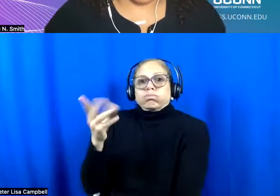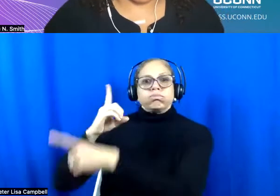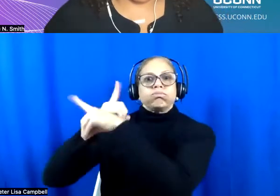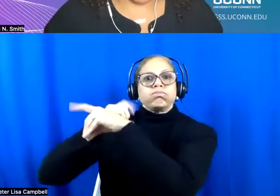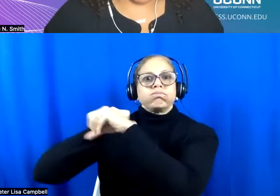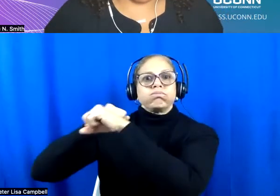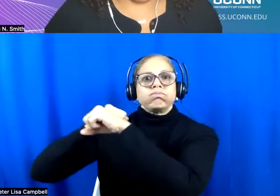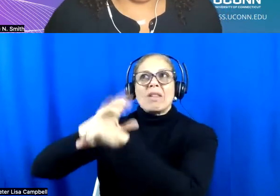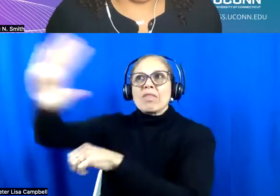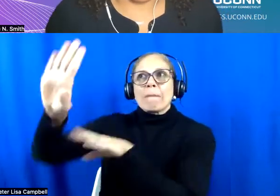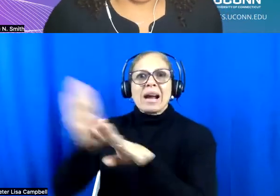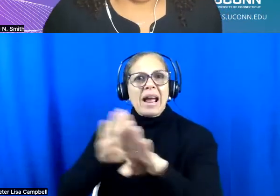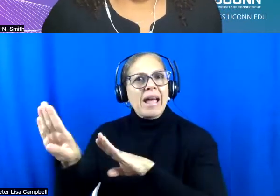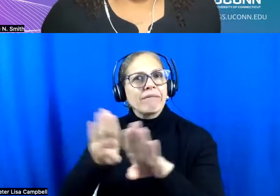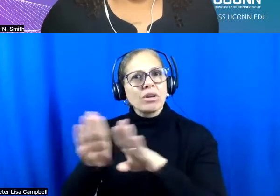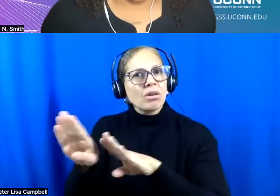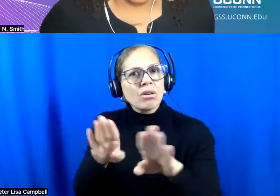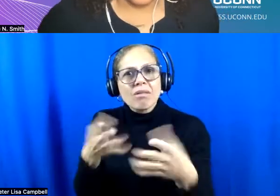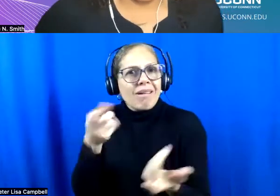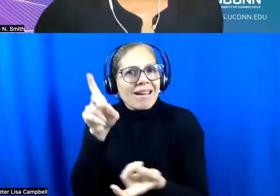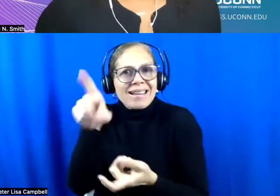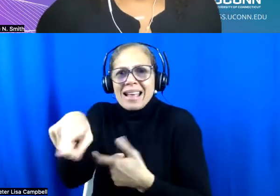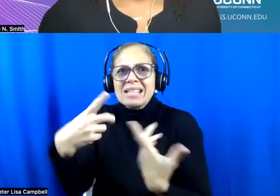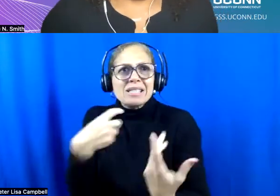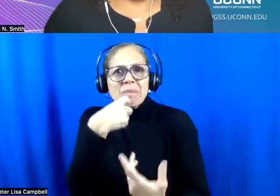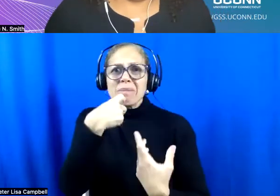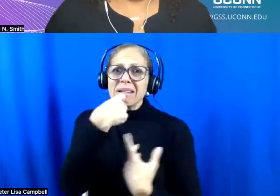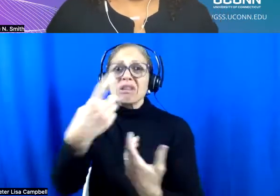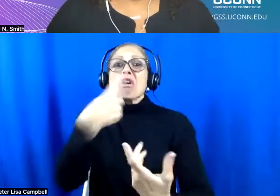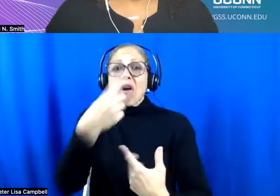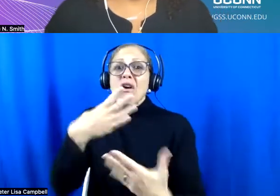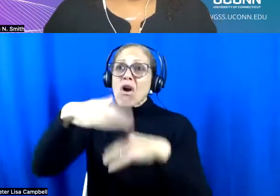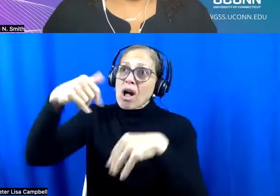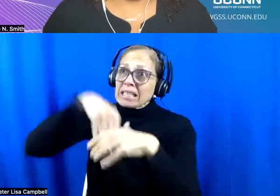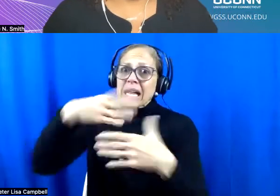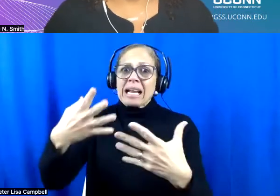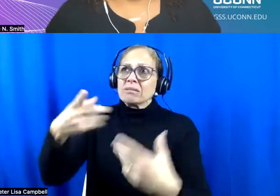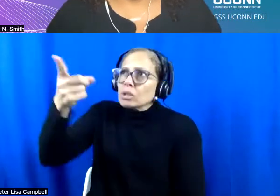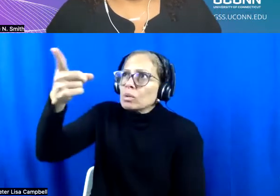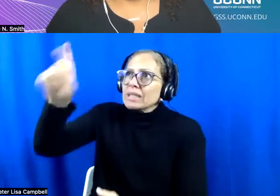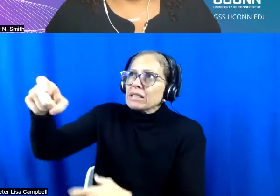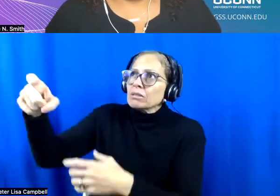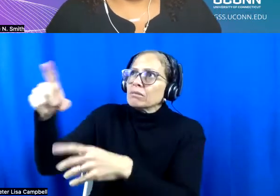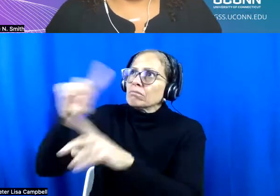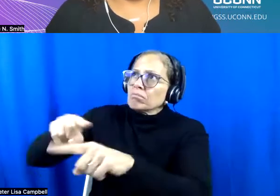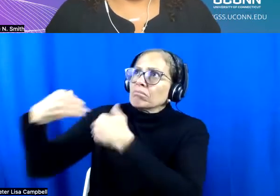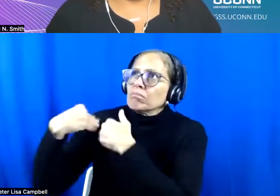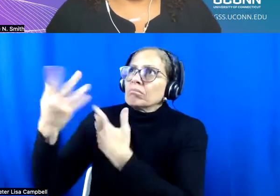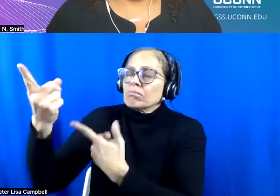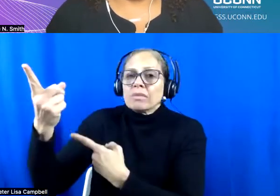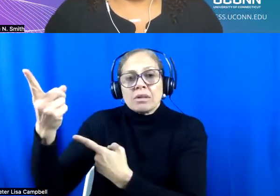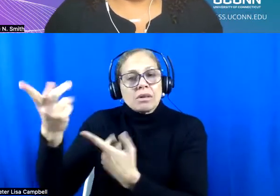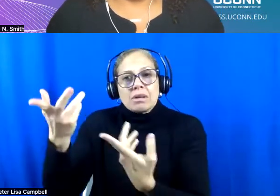defend behavior that just needs to be called in. Not necessarily called out, called in, held accountable. We don't do that. So